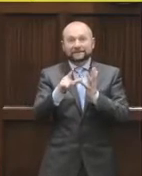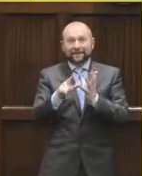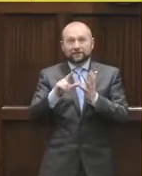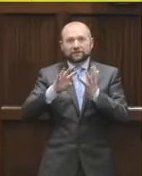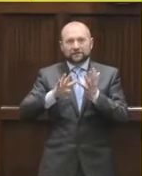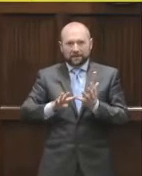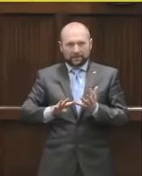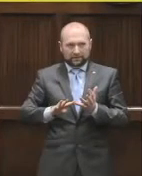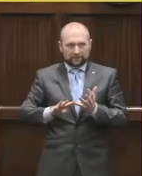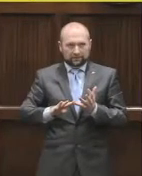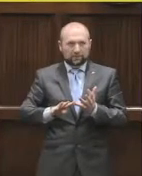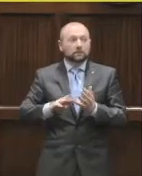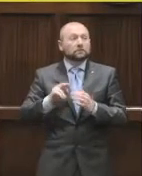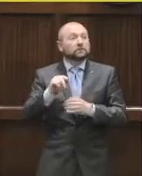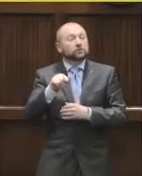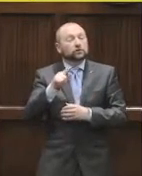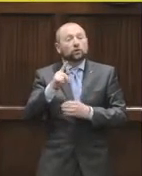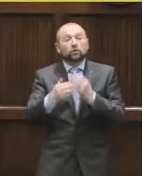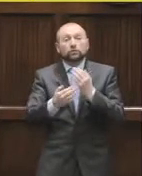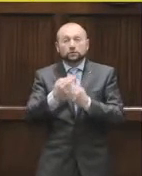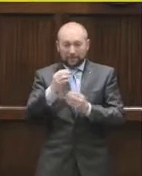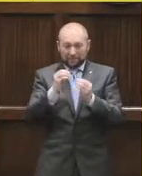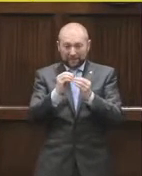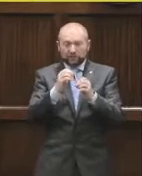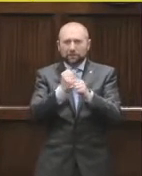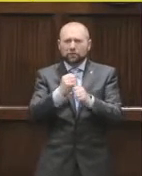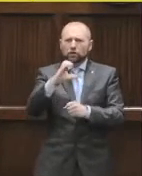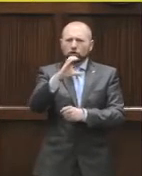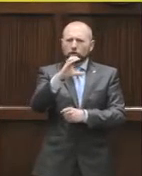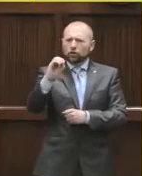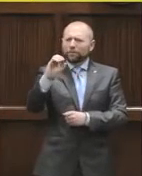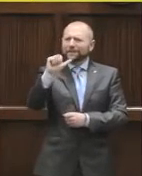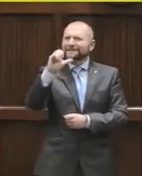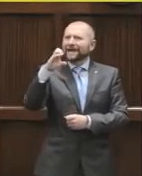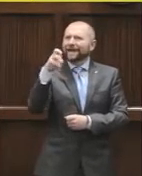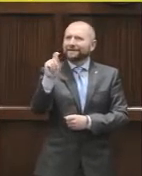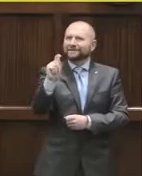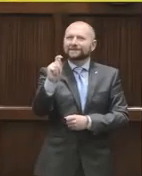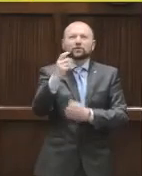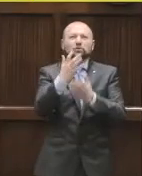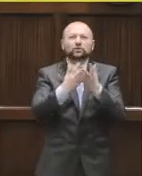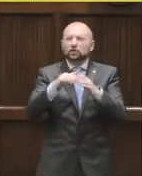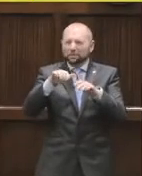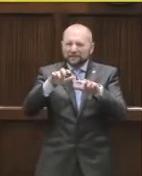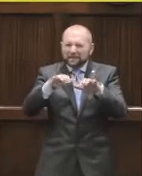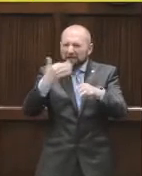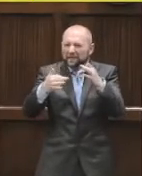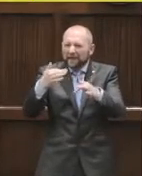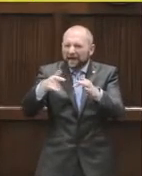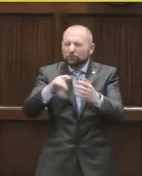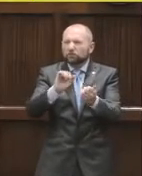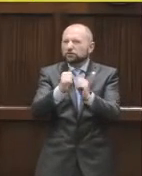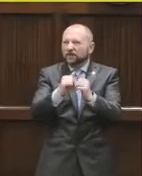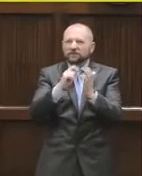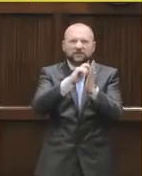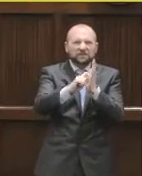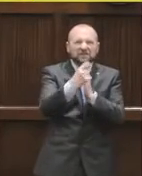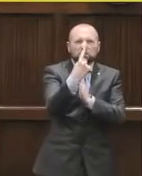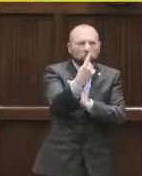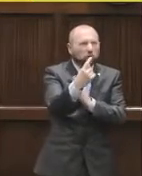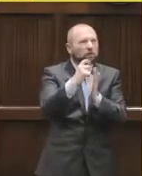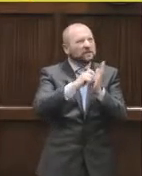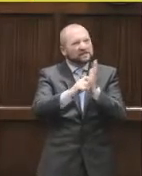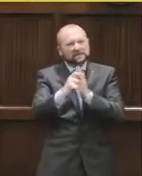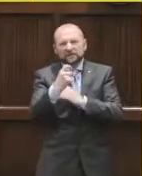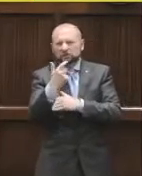9, updating the reference to the Companies Act and making a typographical changes elsewhere in section 1, 2 and